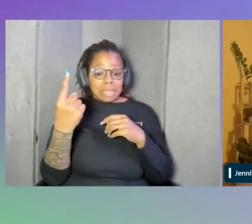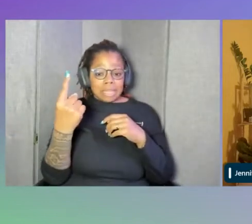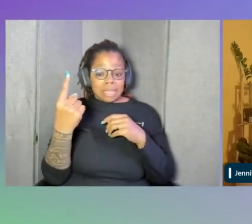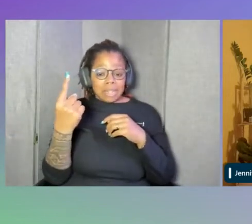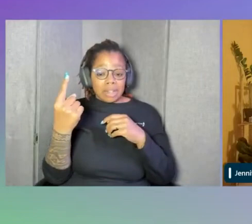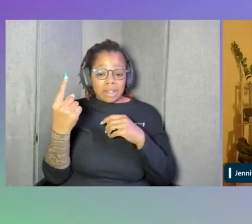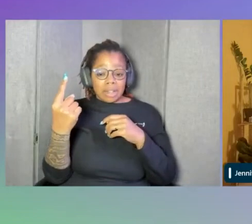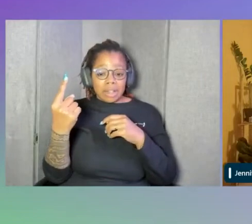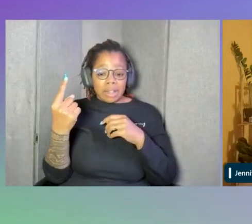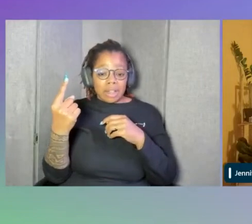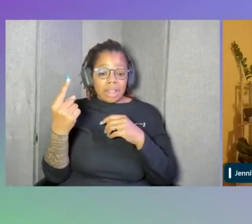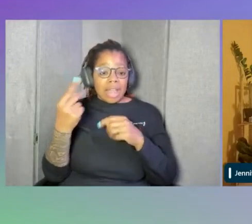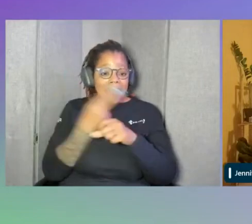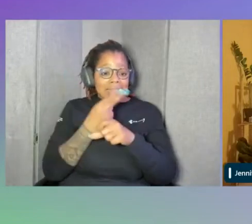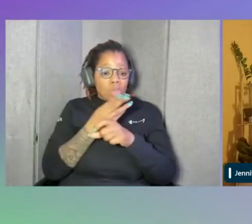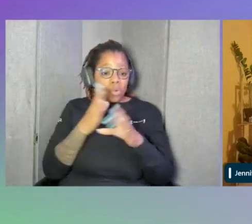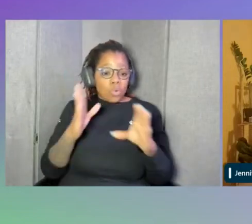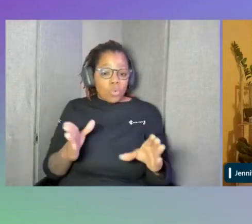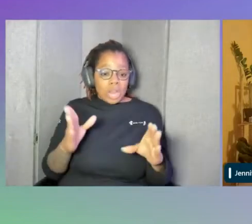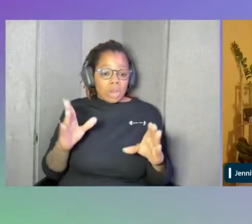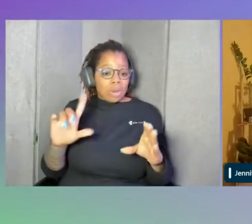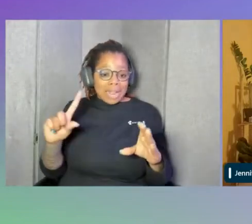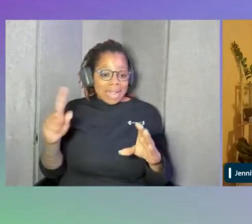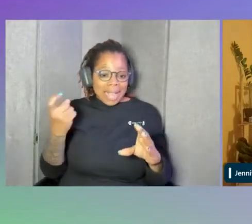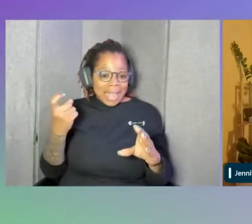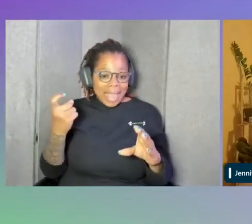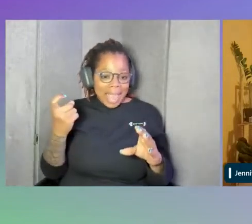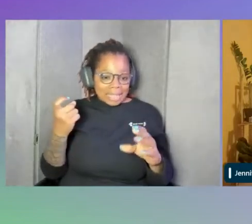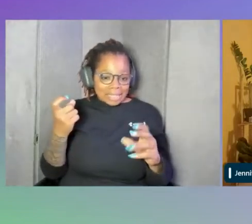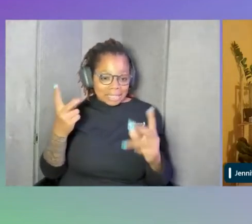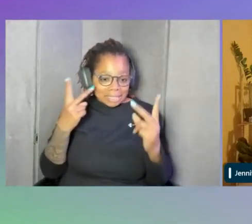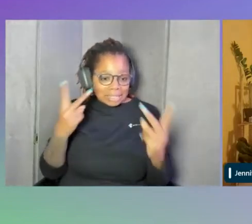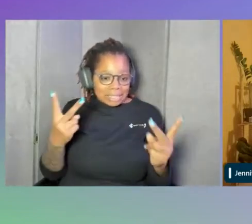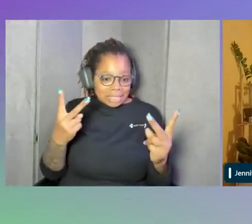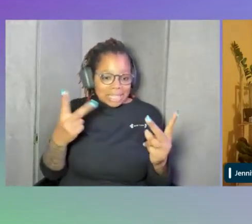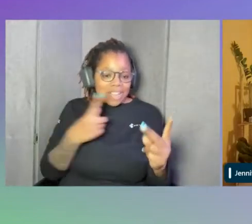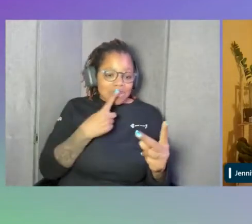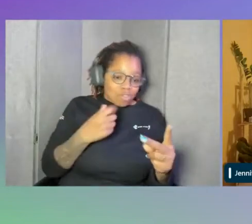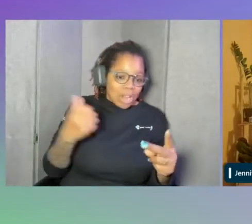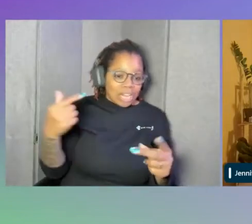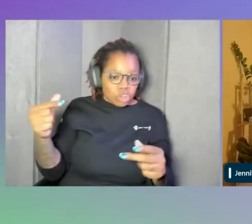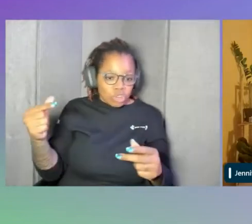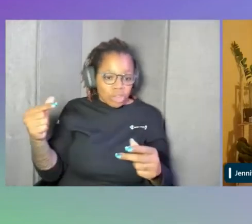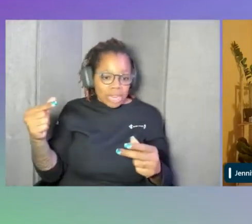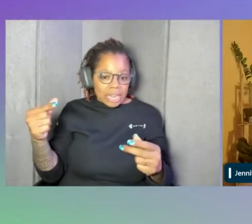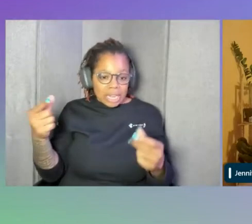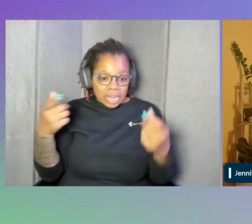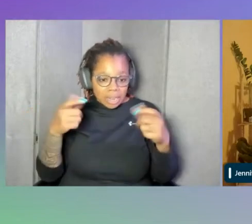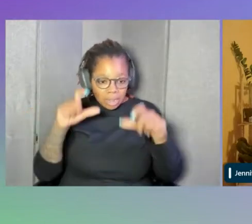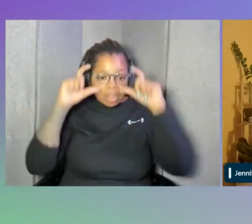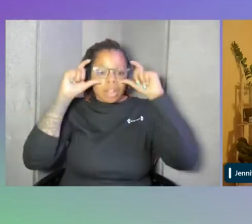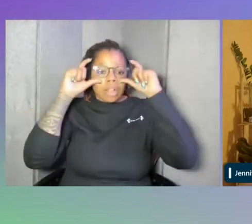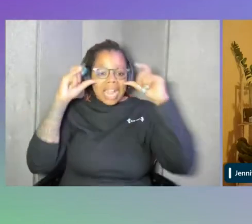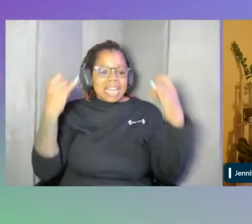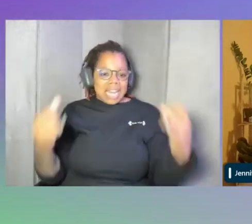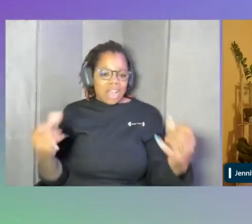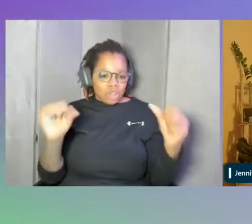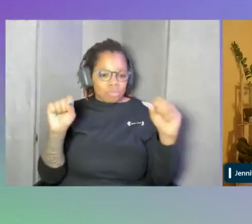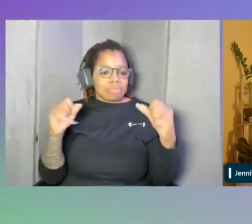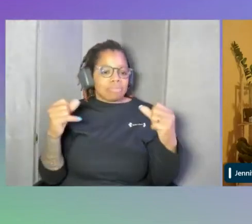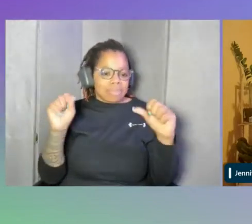the wearer can't consume, which is red and green, and it's turning it into something that they can